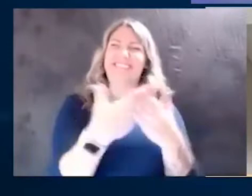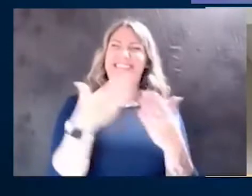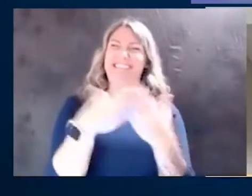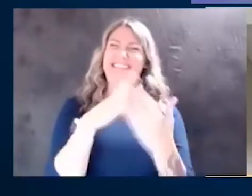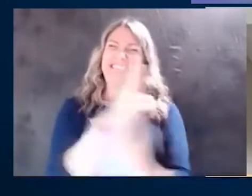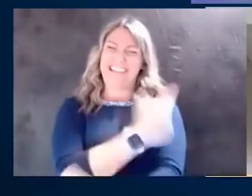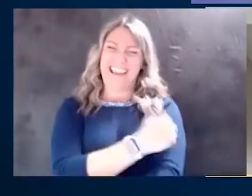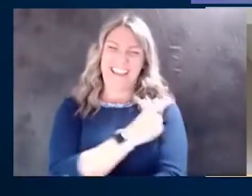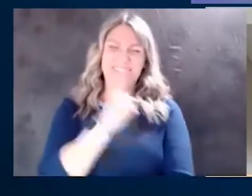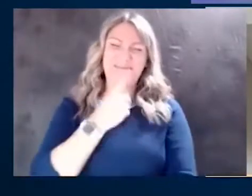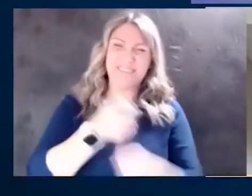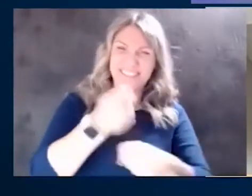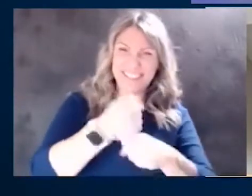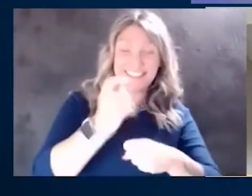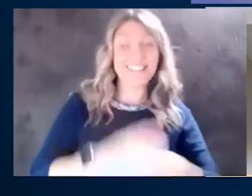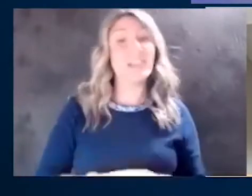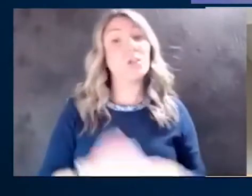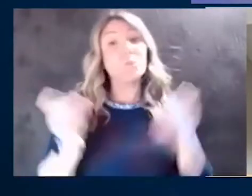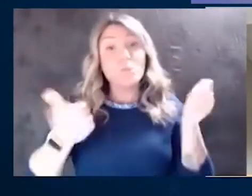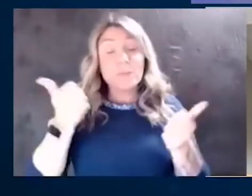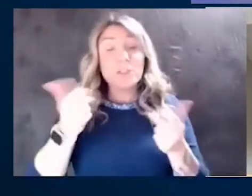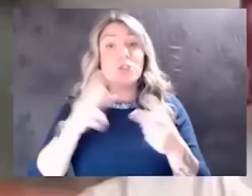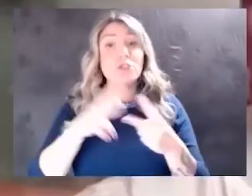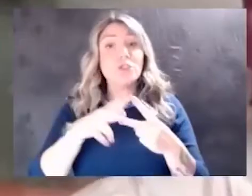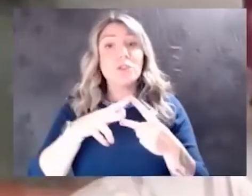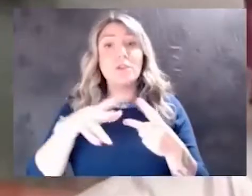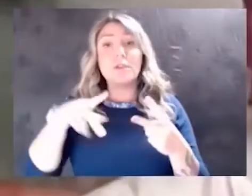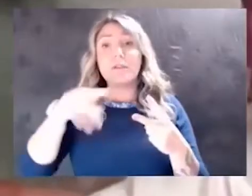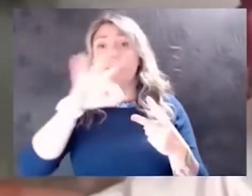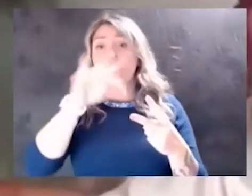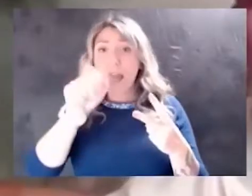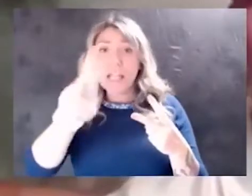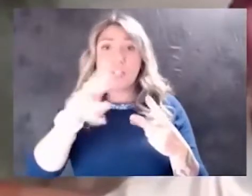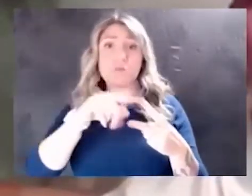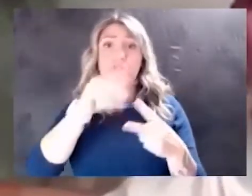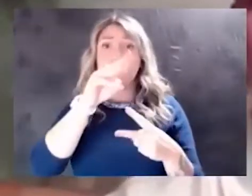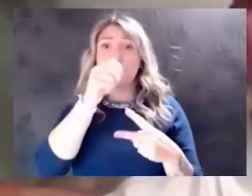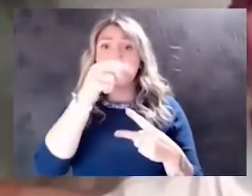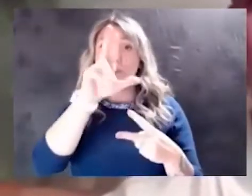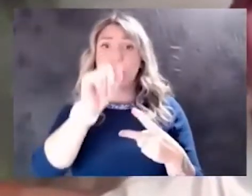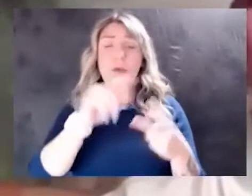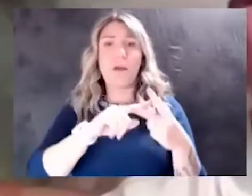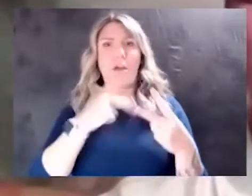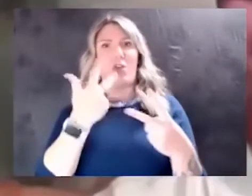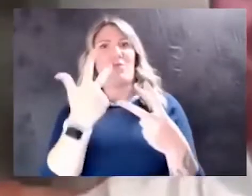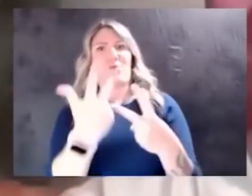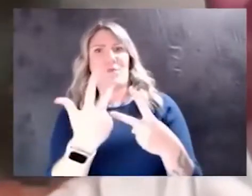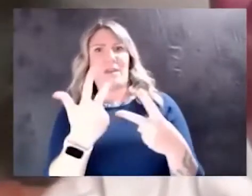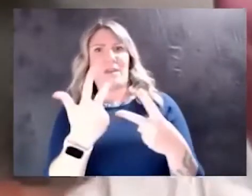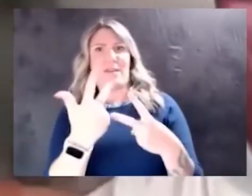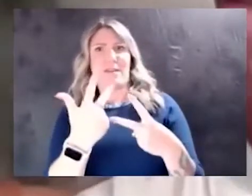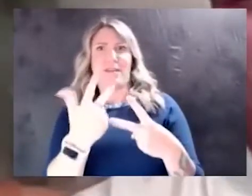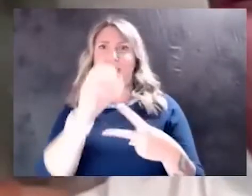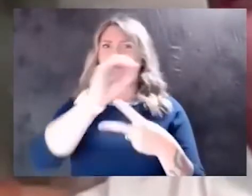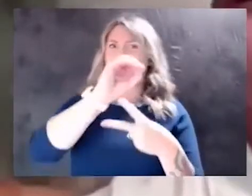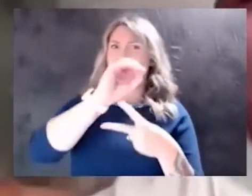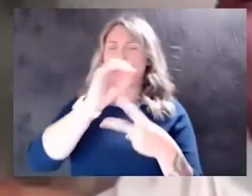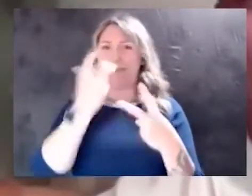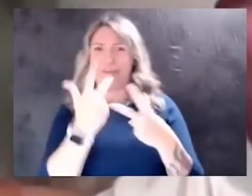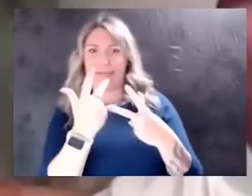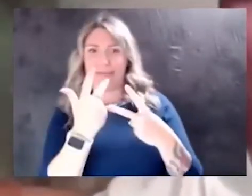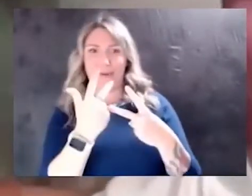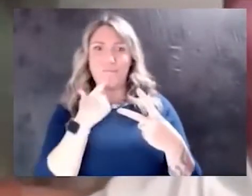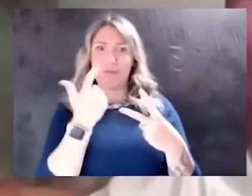So, which vaccine did you get? Pfizer, or Moderna? I got Pfizer. Man, 3-0 on Pfizer. What's that? Pfizer's way ahead here.